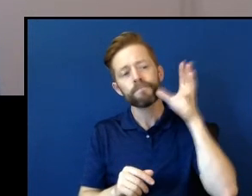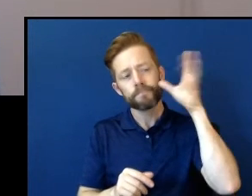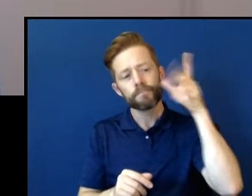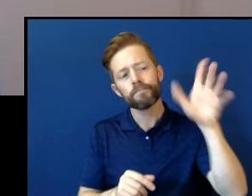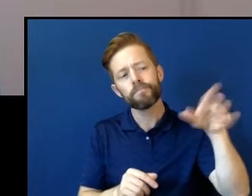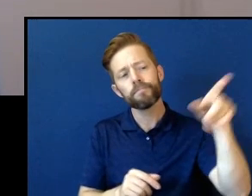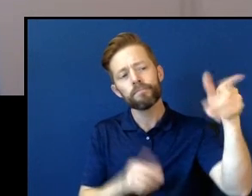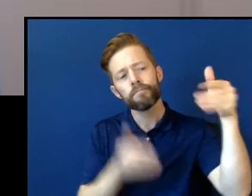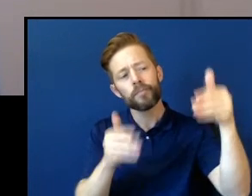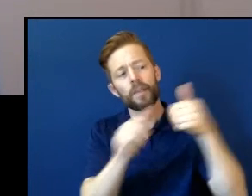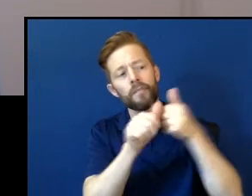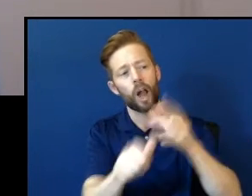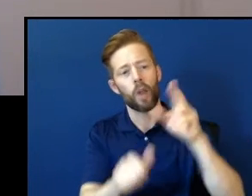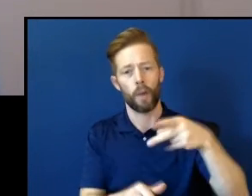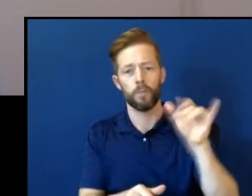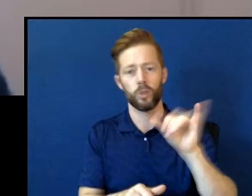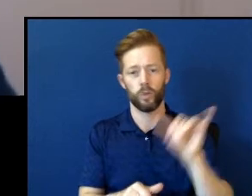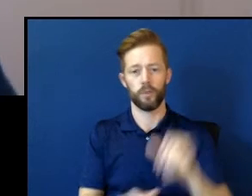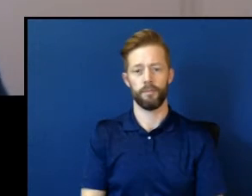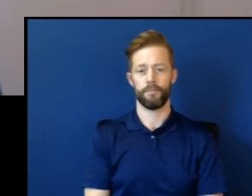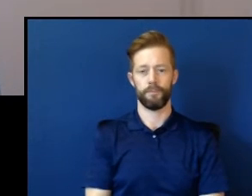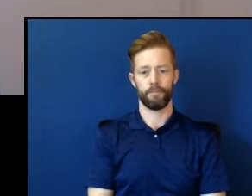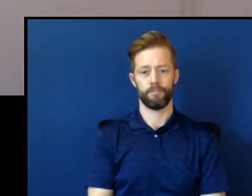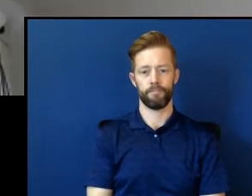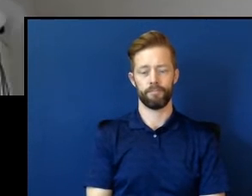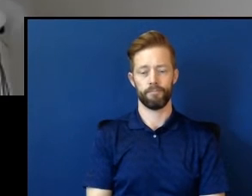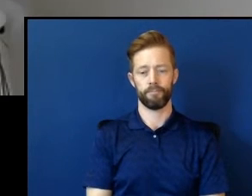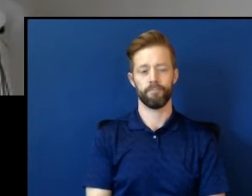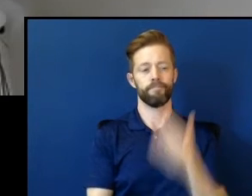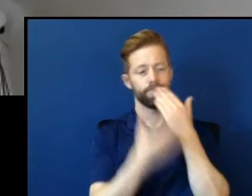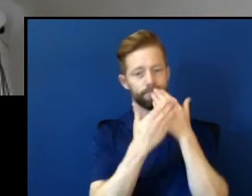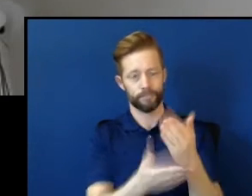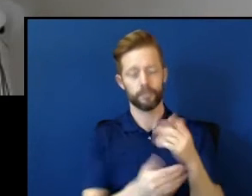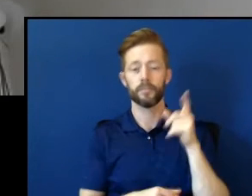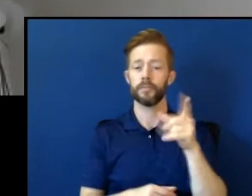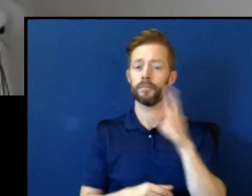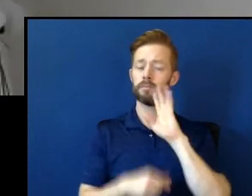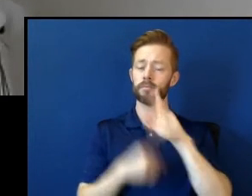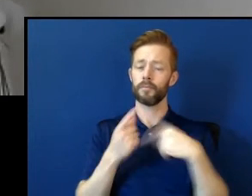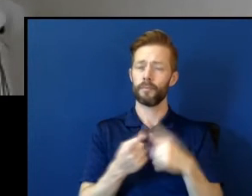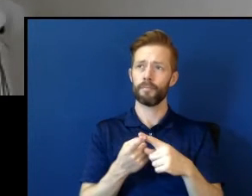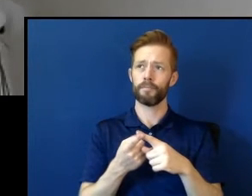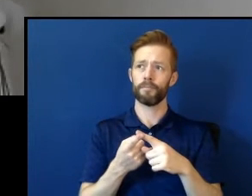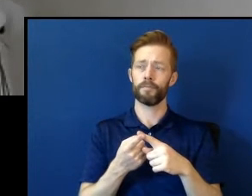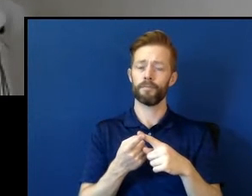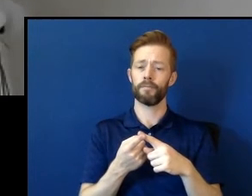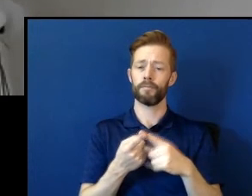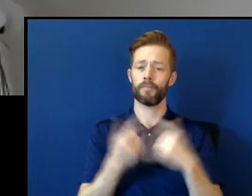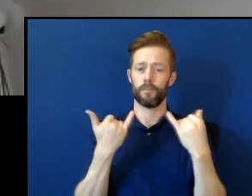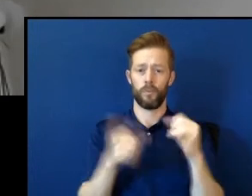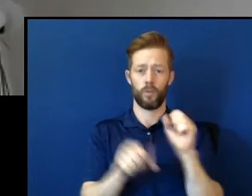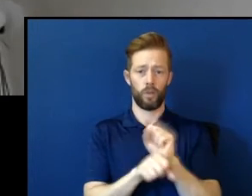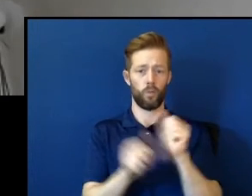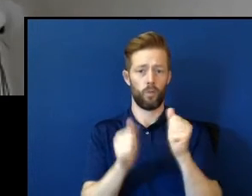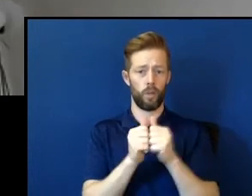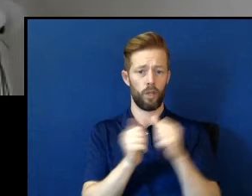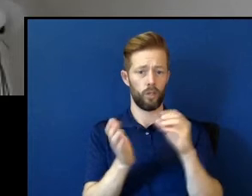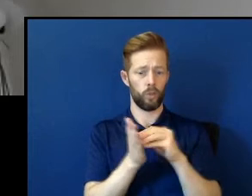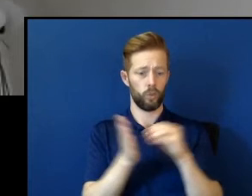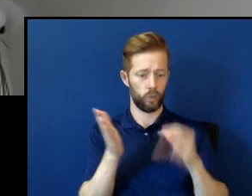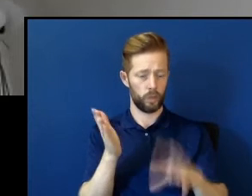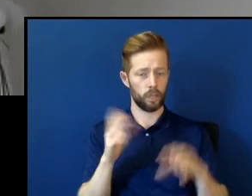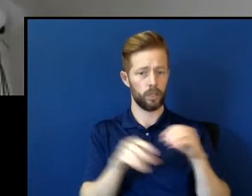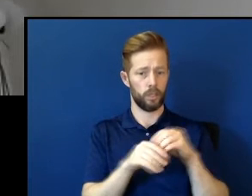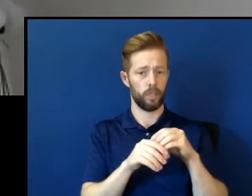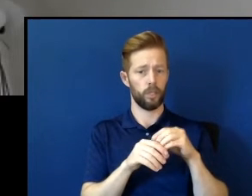parents to follow up with it as well. Okay, thank you. So you also talk about like right now you also work with students